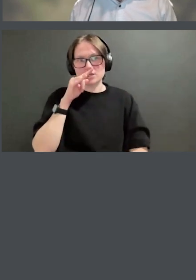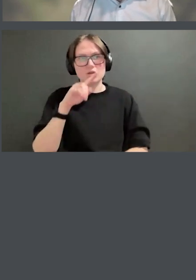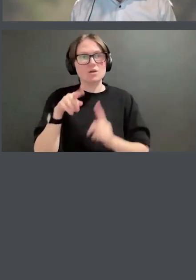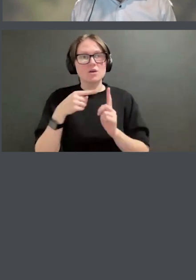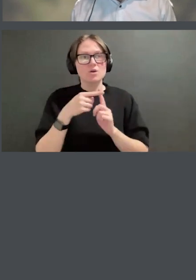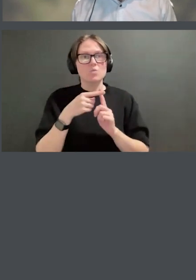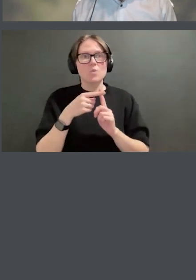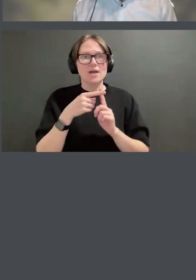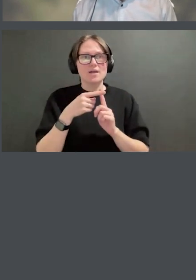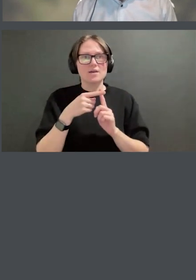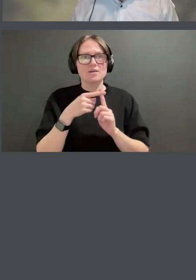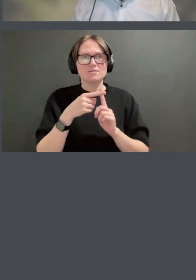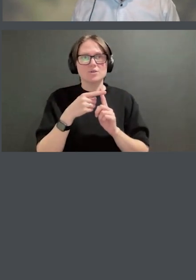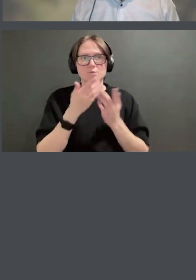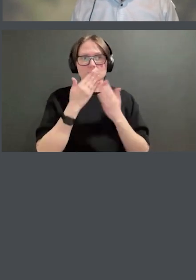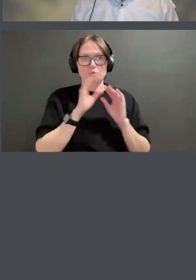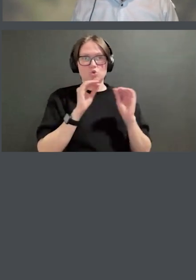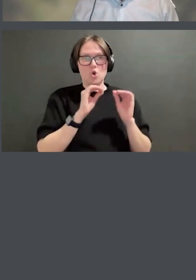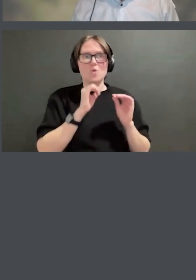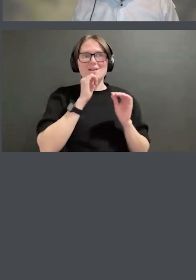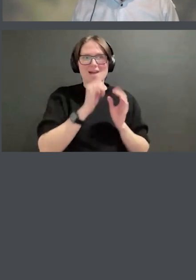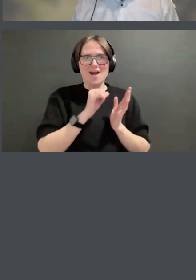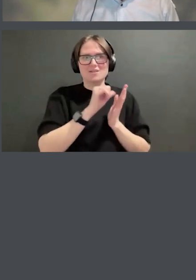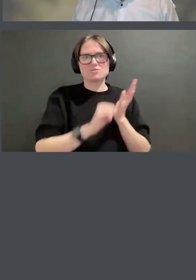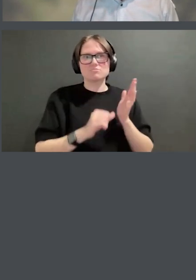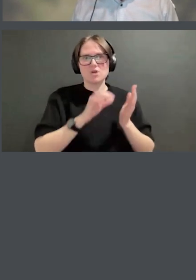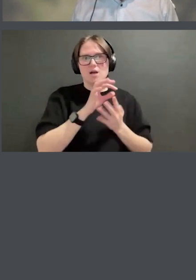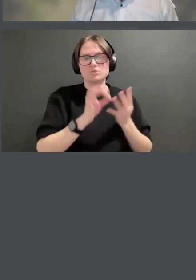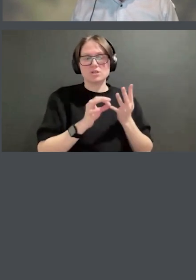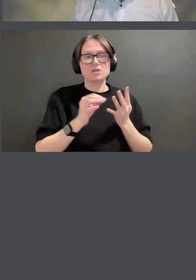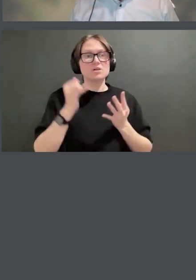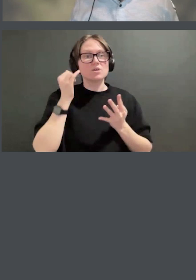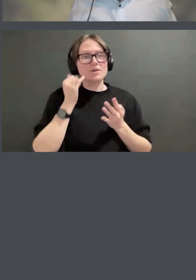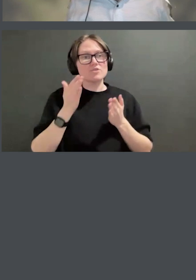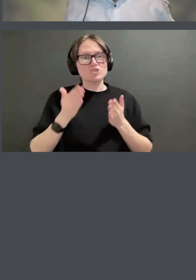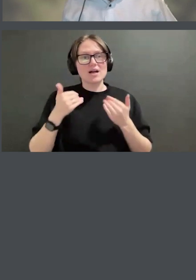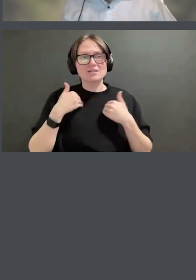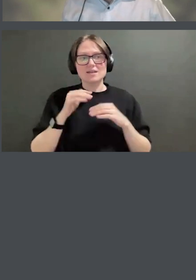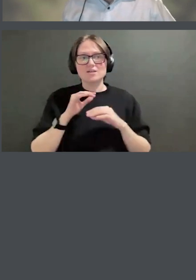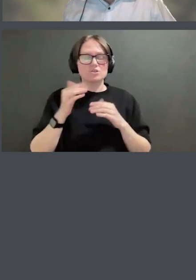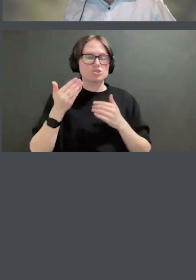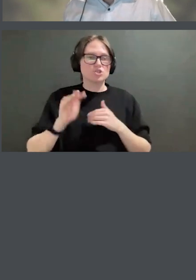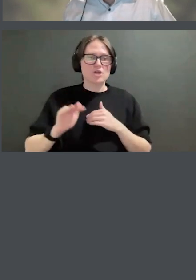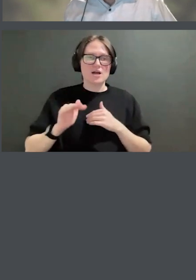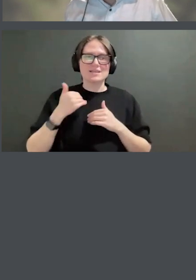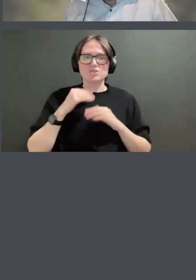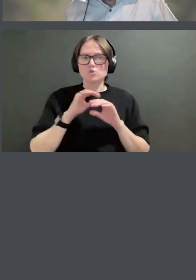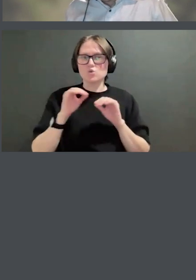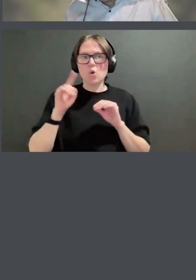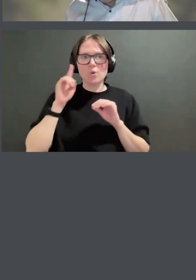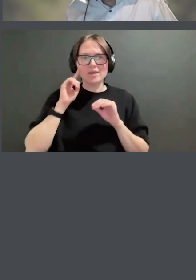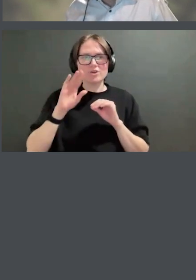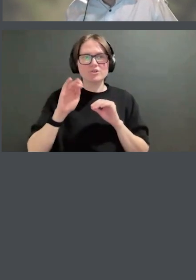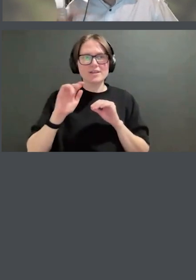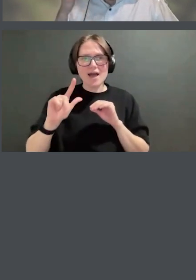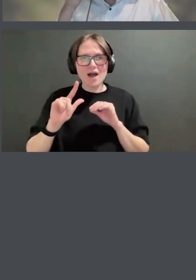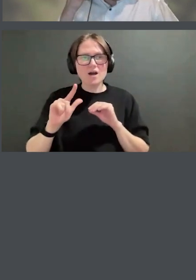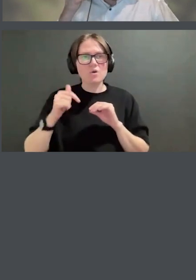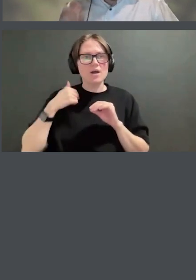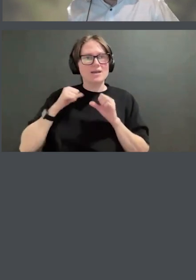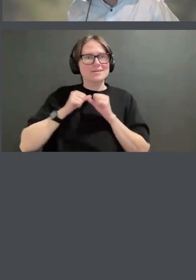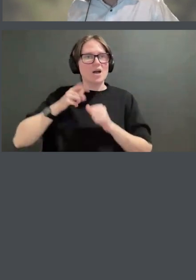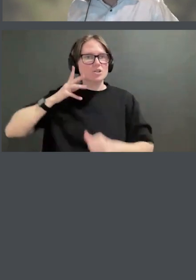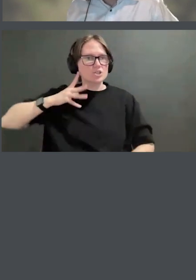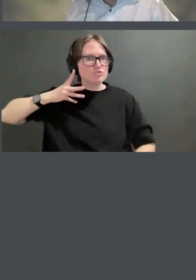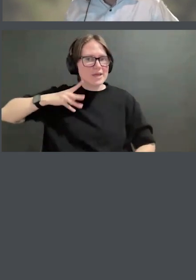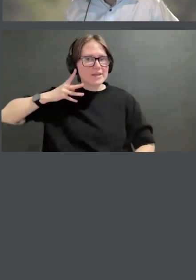not a non-invasive option. So if a child has no ear canal or has a chronically draining ear and